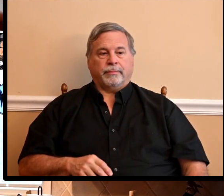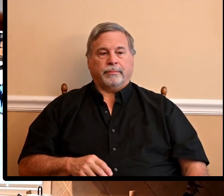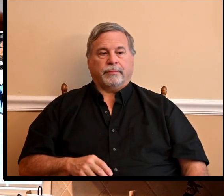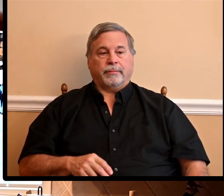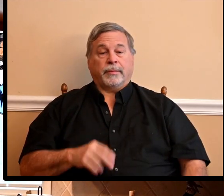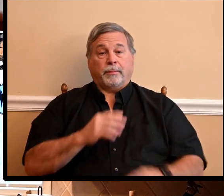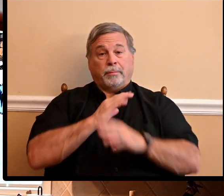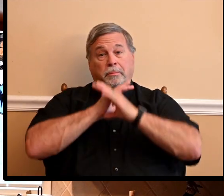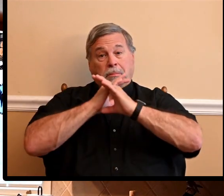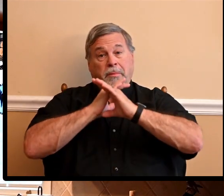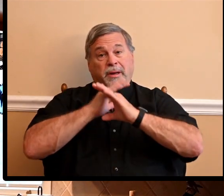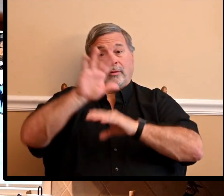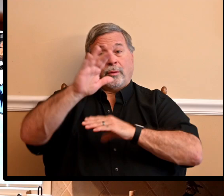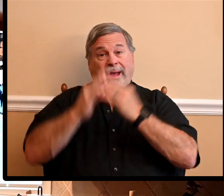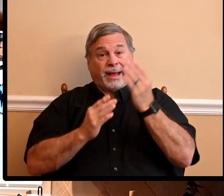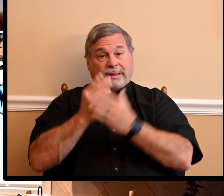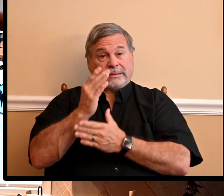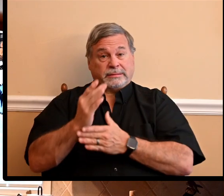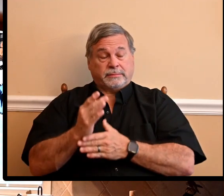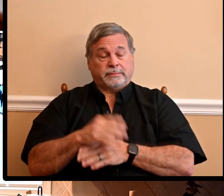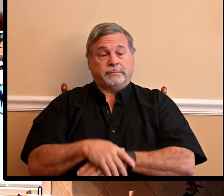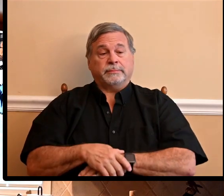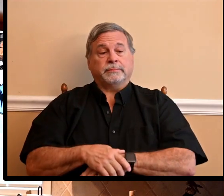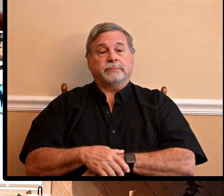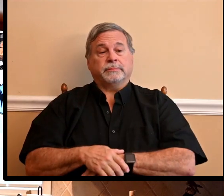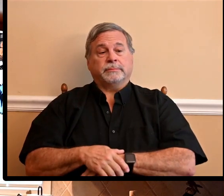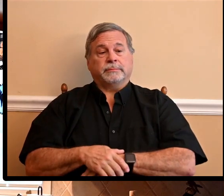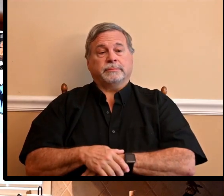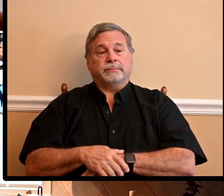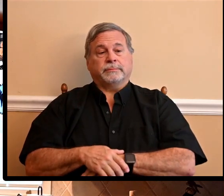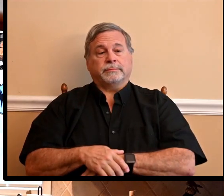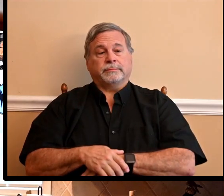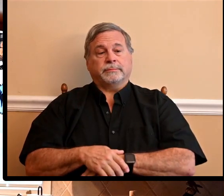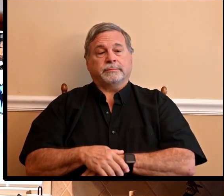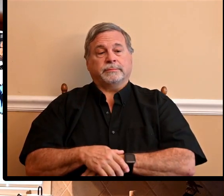Again, you want to protect your hands.